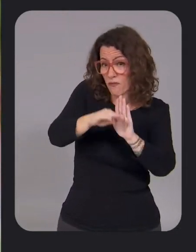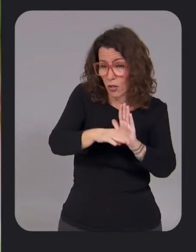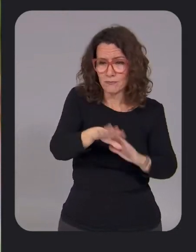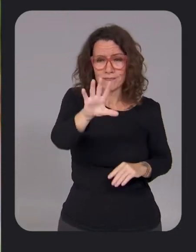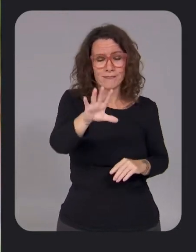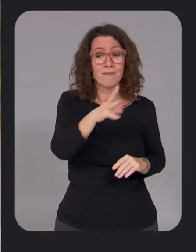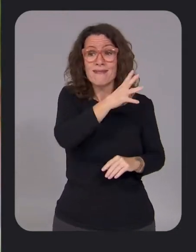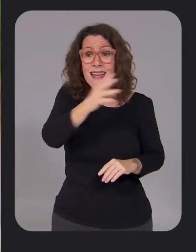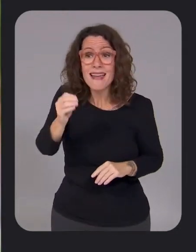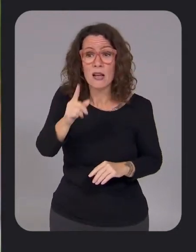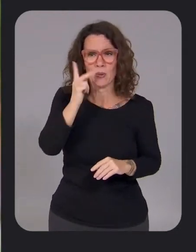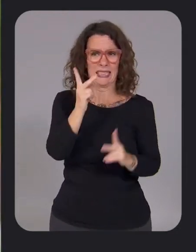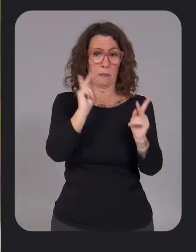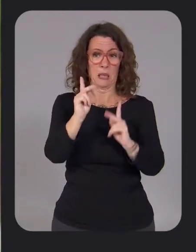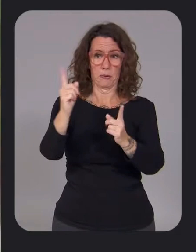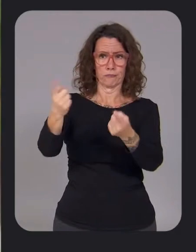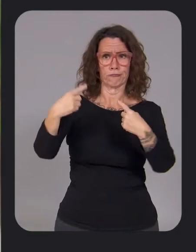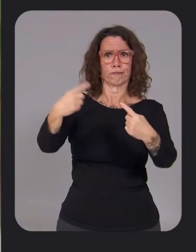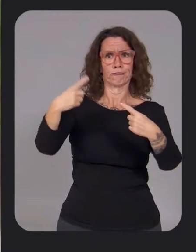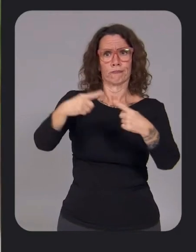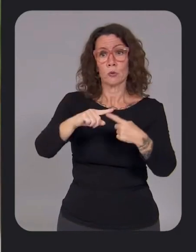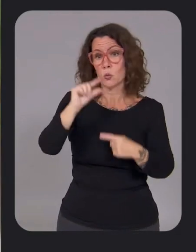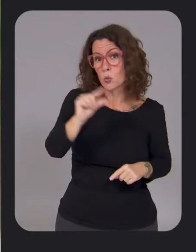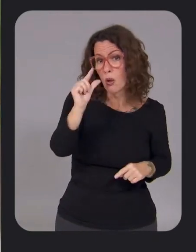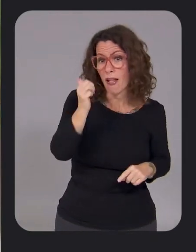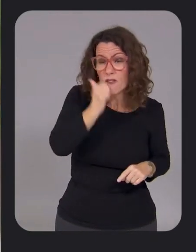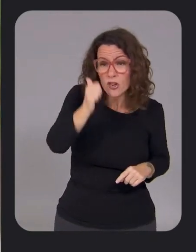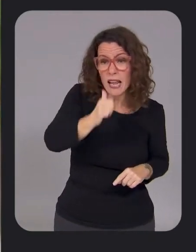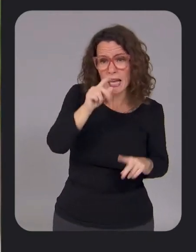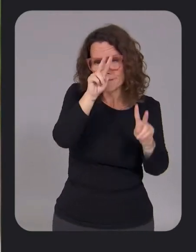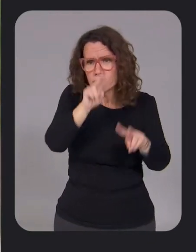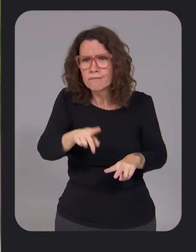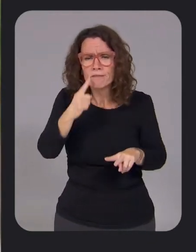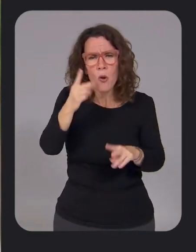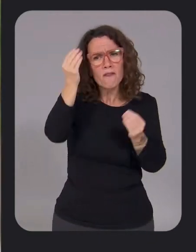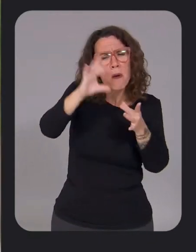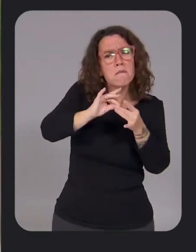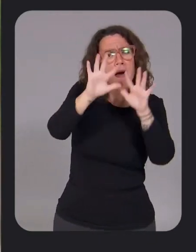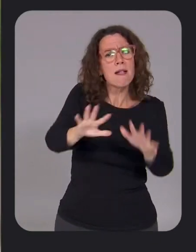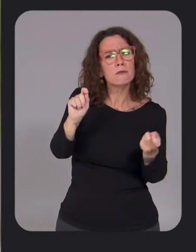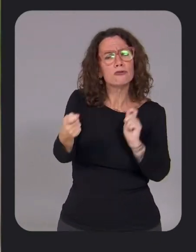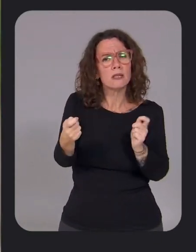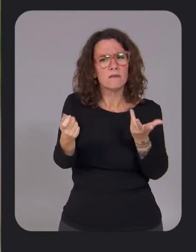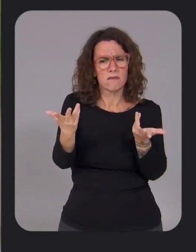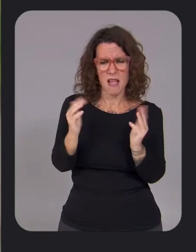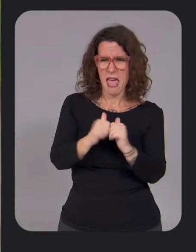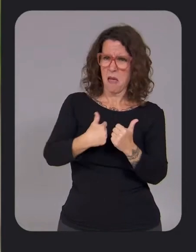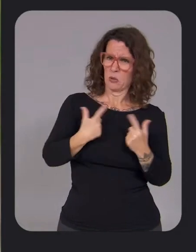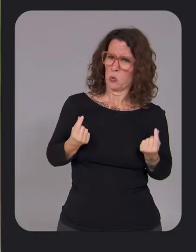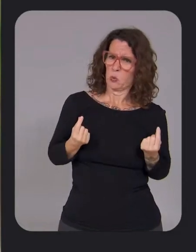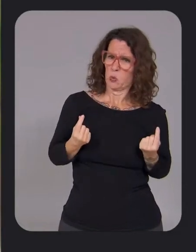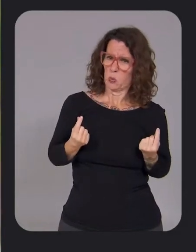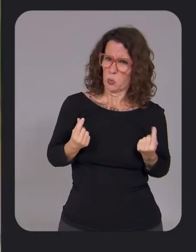to Google every day, seeking general information on climate change and ways they can take action. At the same time,